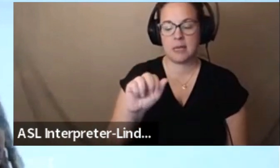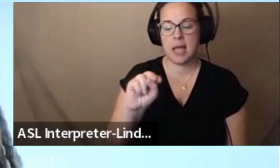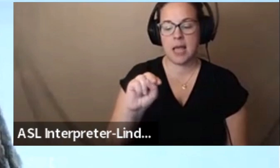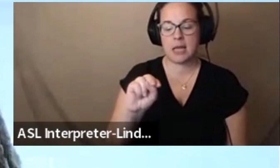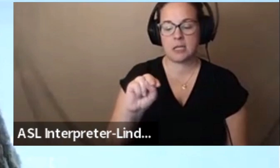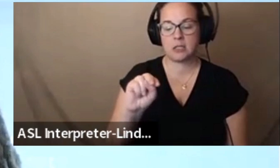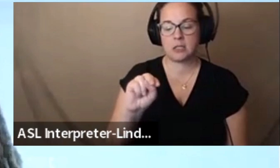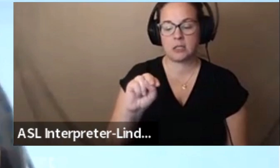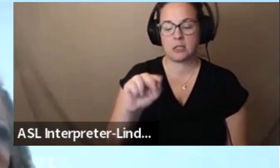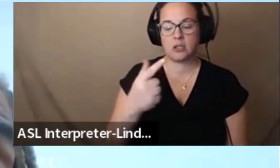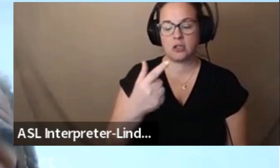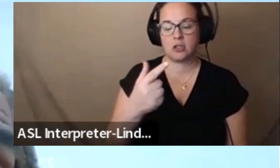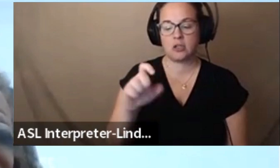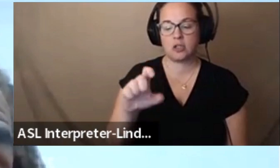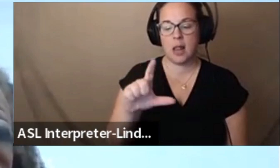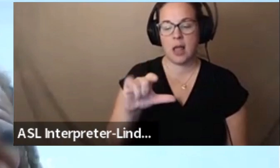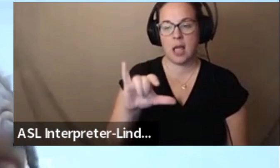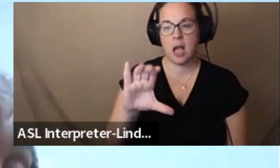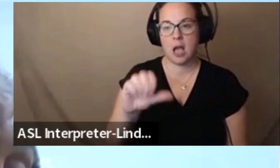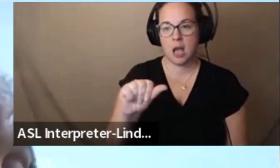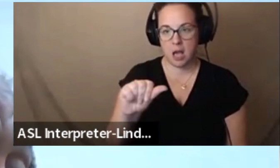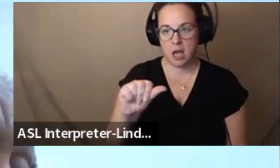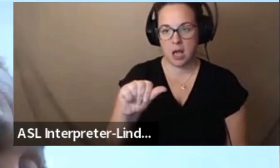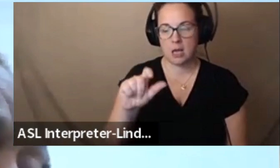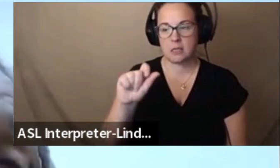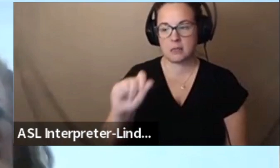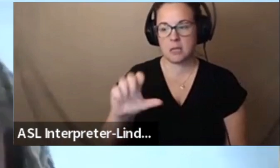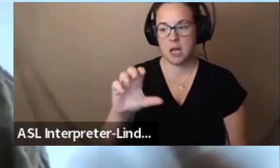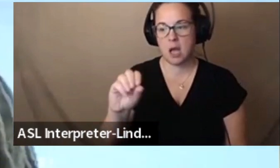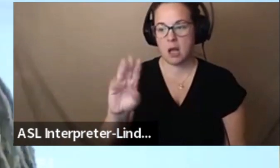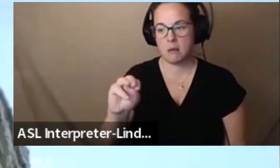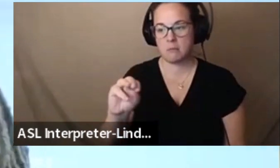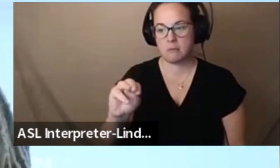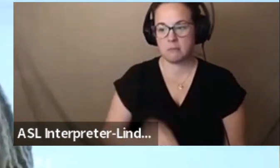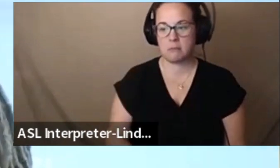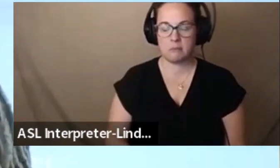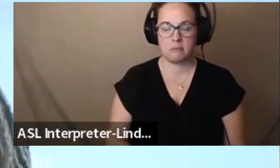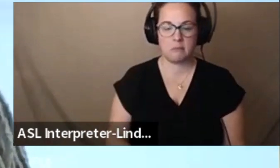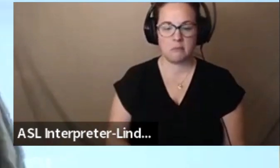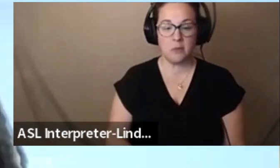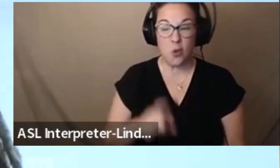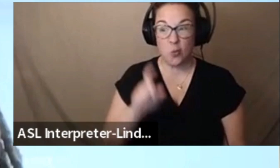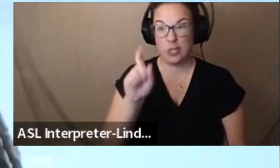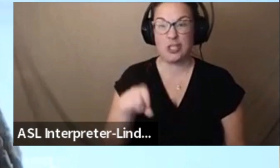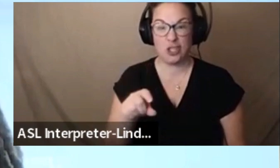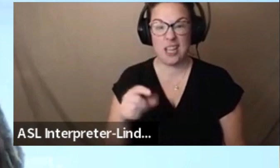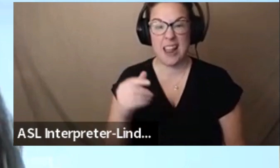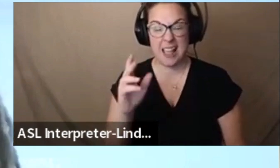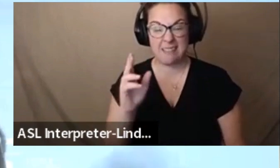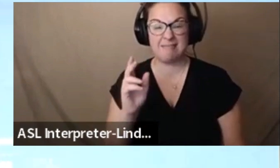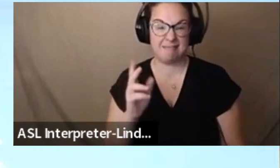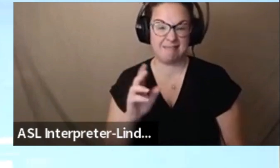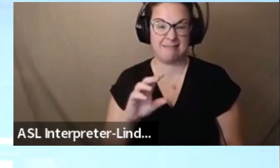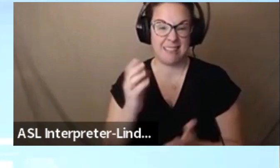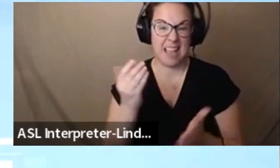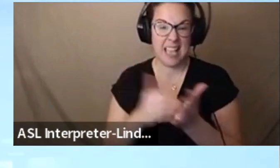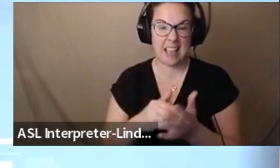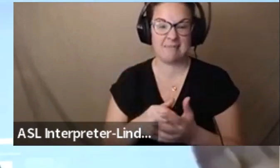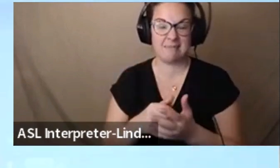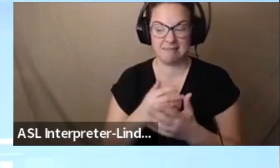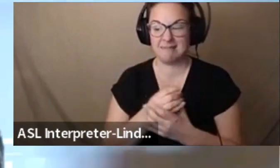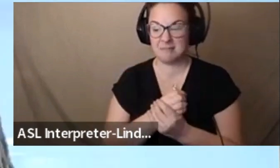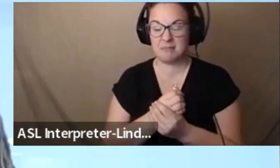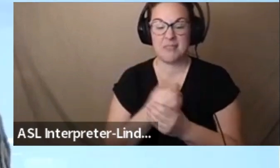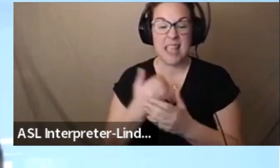of it all, but and as I'm saying, I'm talking about the text and I've said like 4 lines, so we can do better than that. But thank you all so much